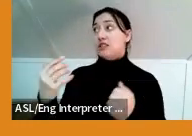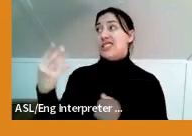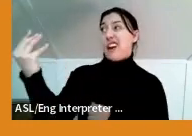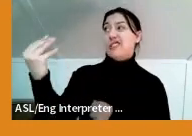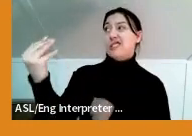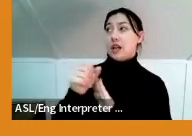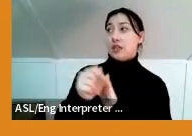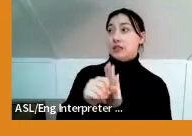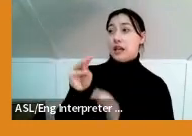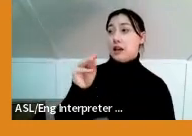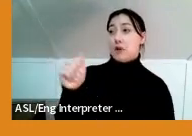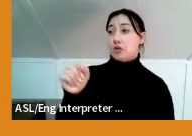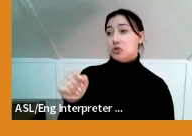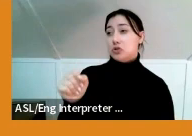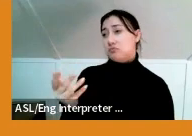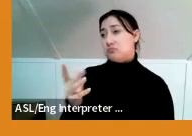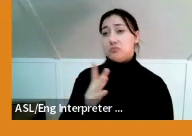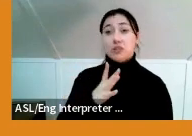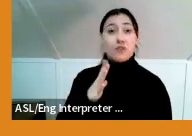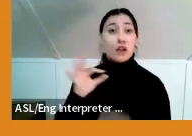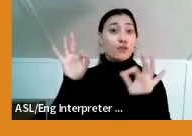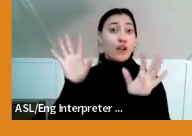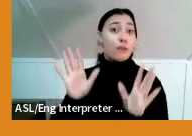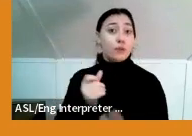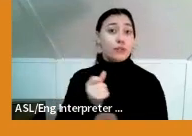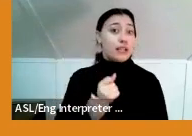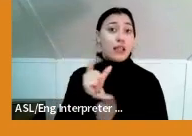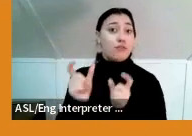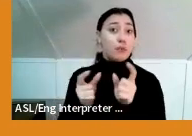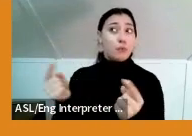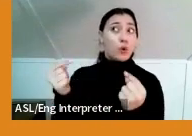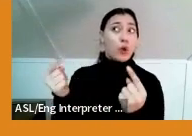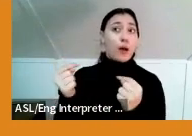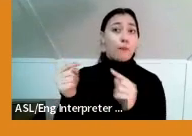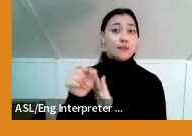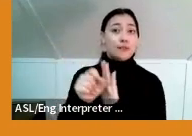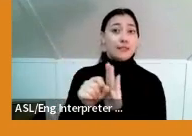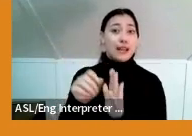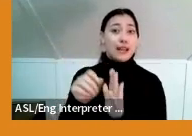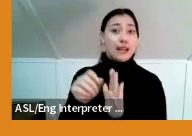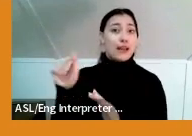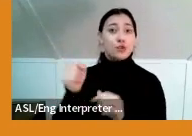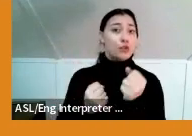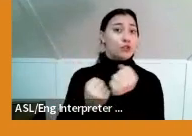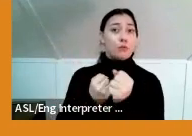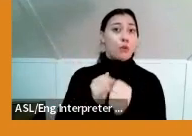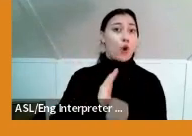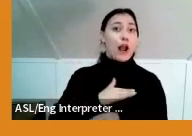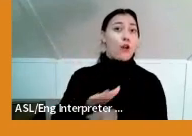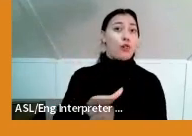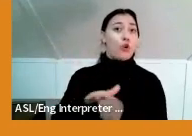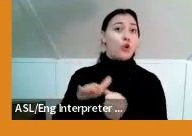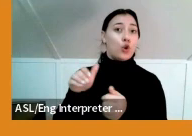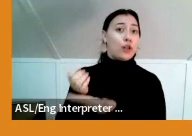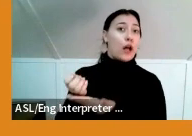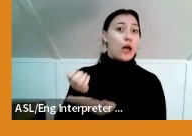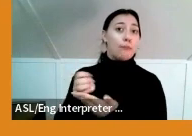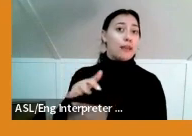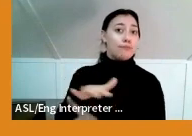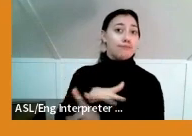Massachusetts, that's fabulous. We love people coming to Massachusetts to support the local economy.